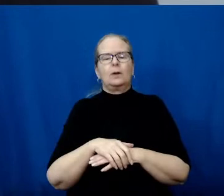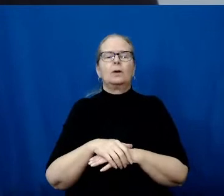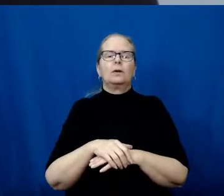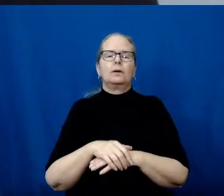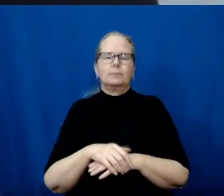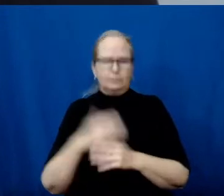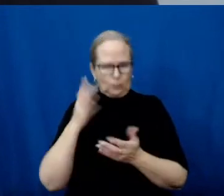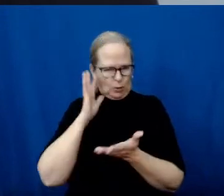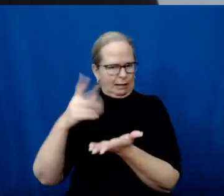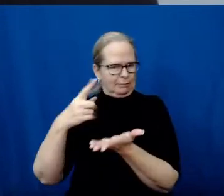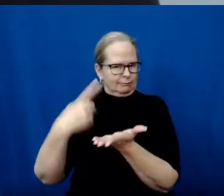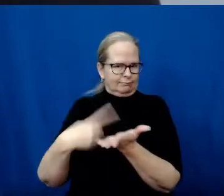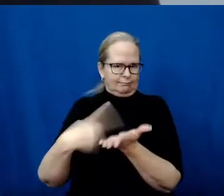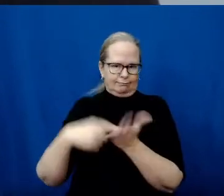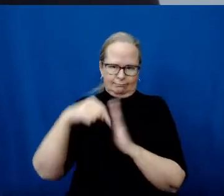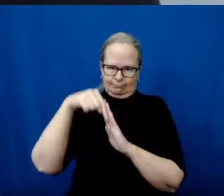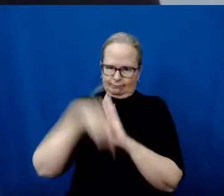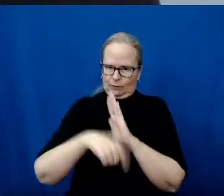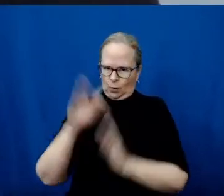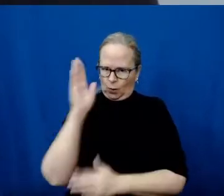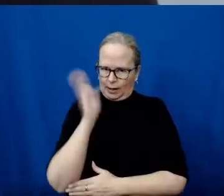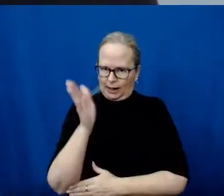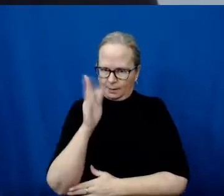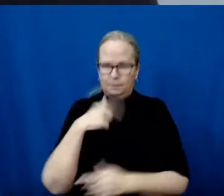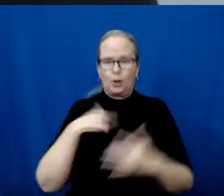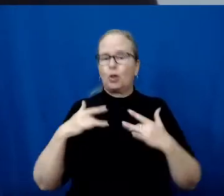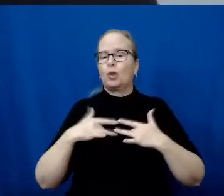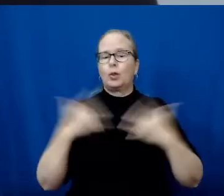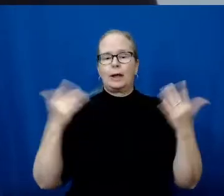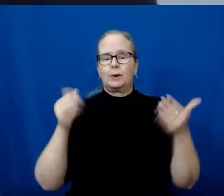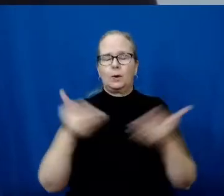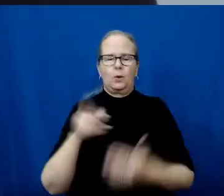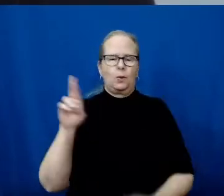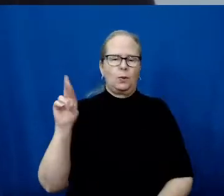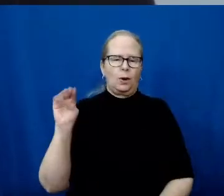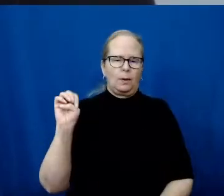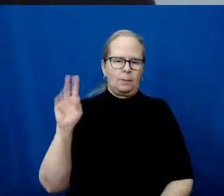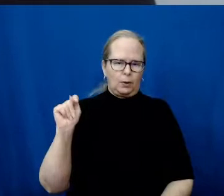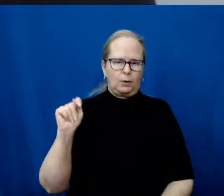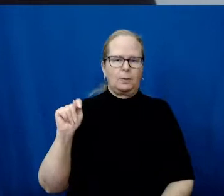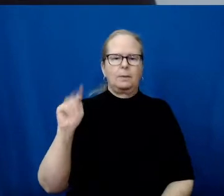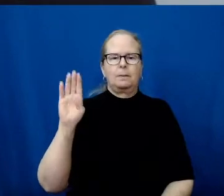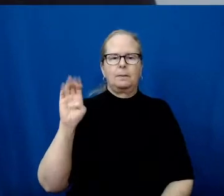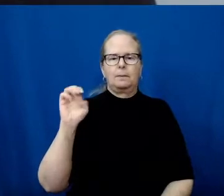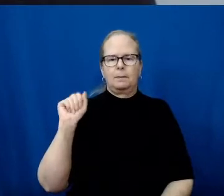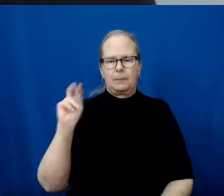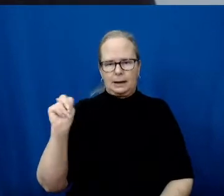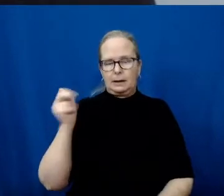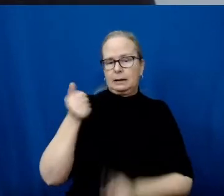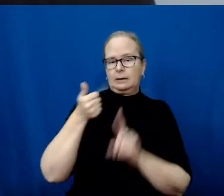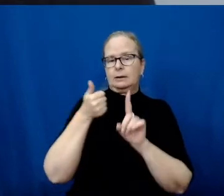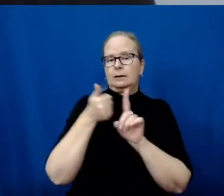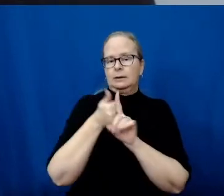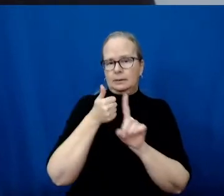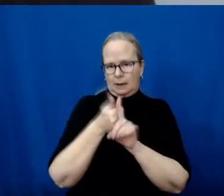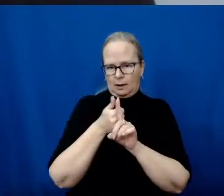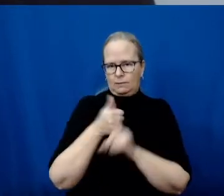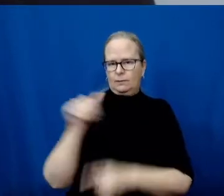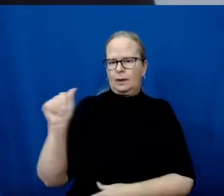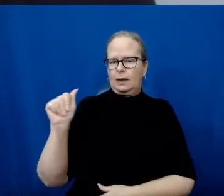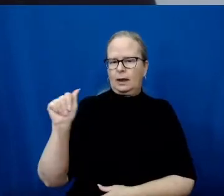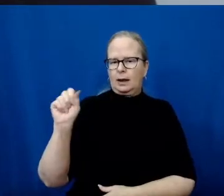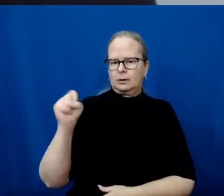Robert Bean, an ASHRAE Fellow, distinguished lecturer. He's a retired engineering technology professor